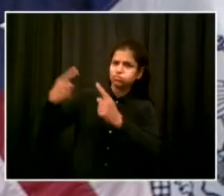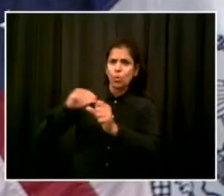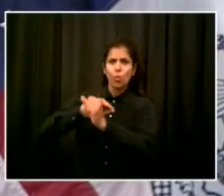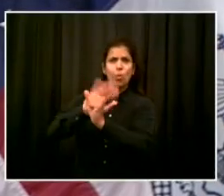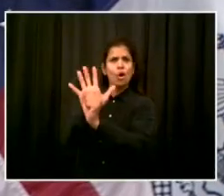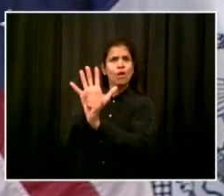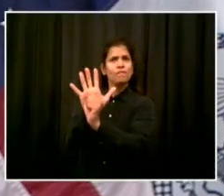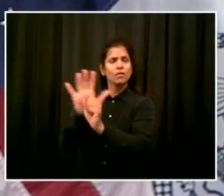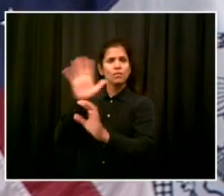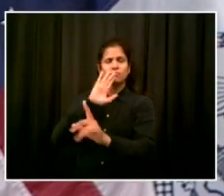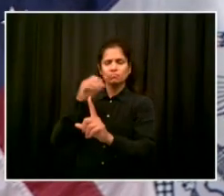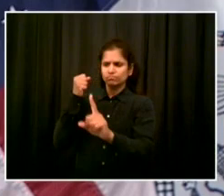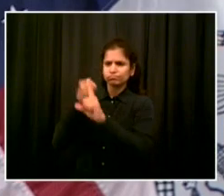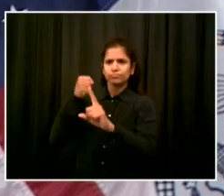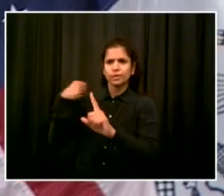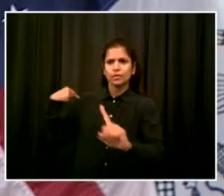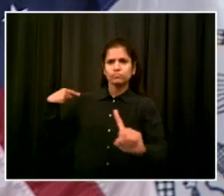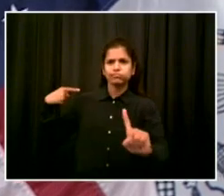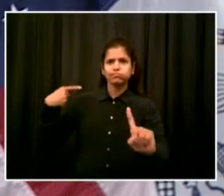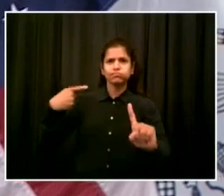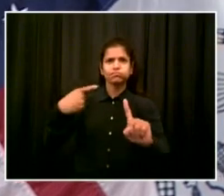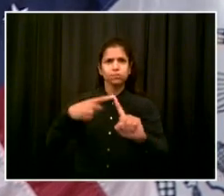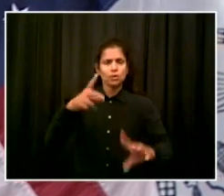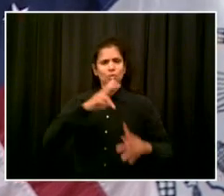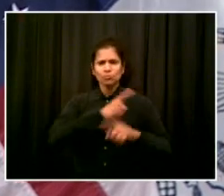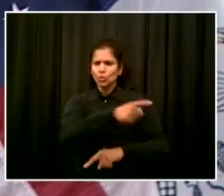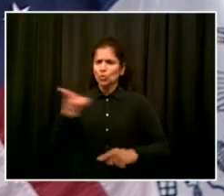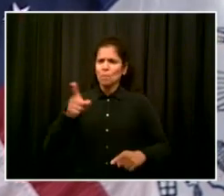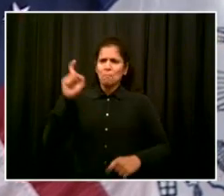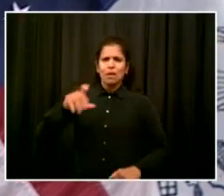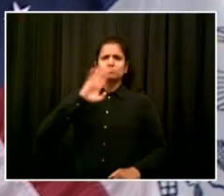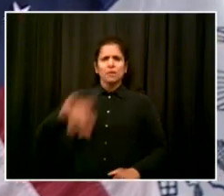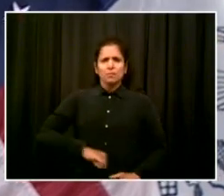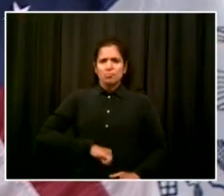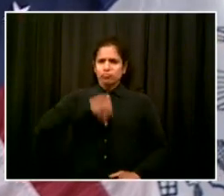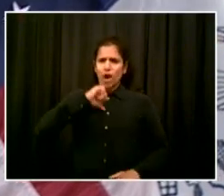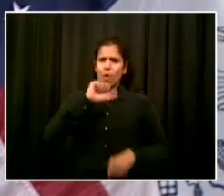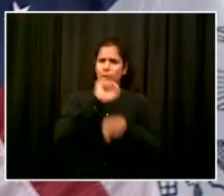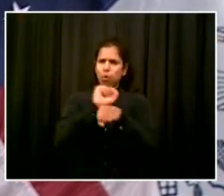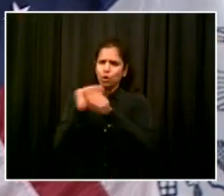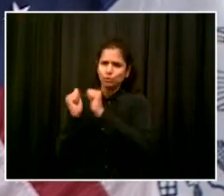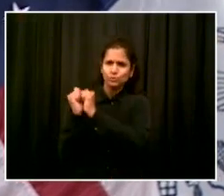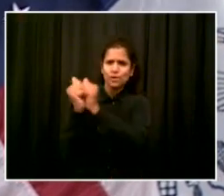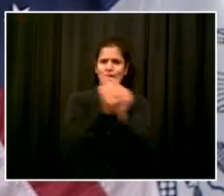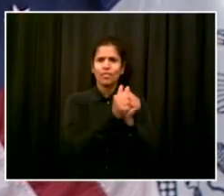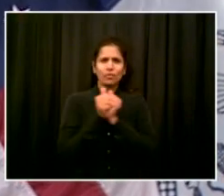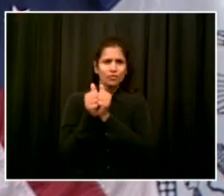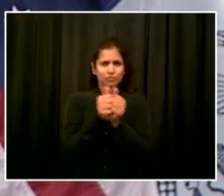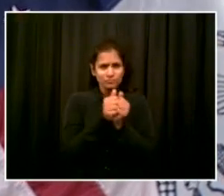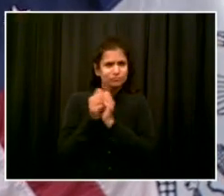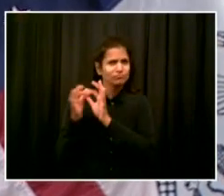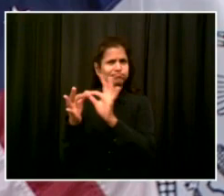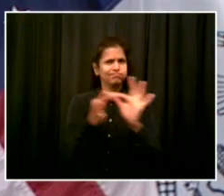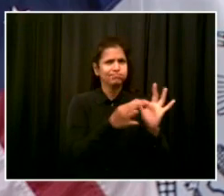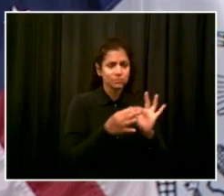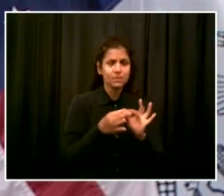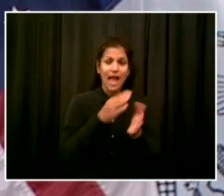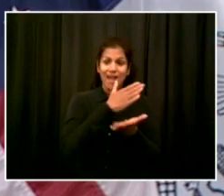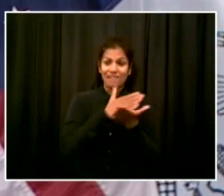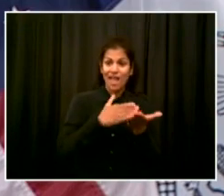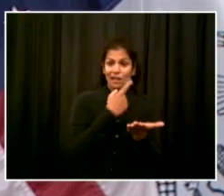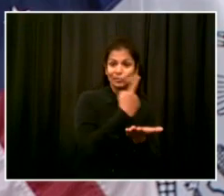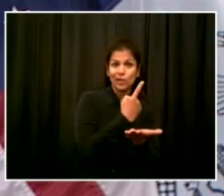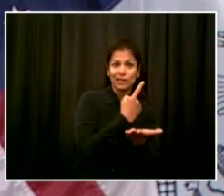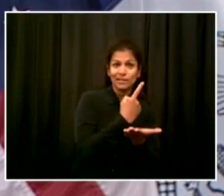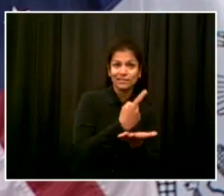of. In a few minutes, I'll talk about phase 4 and the specifics of how we're going to approach it. But the